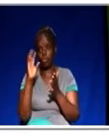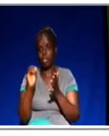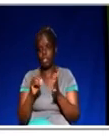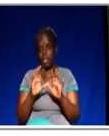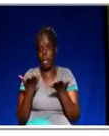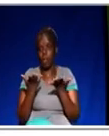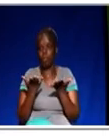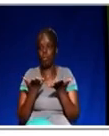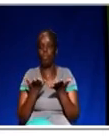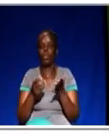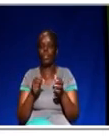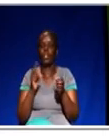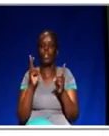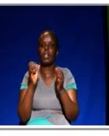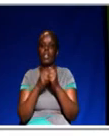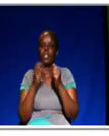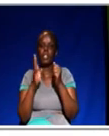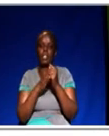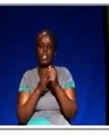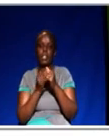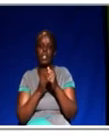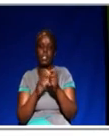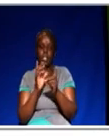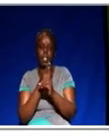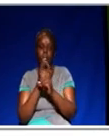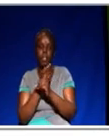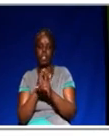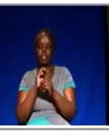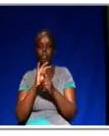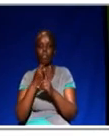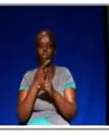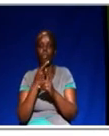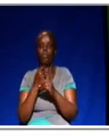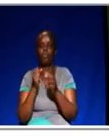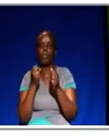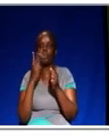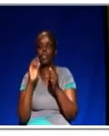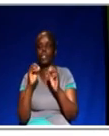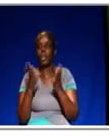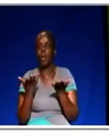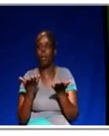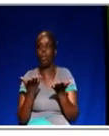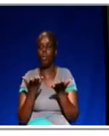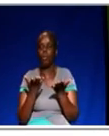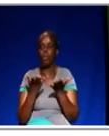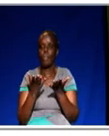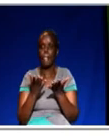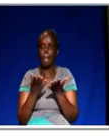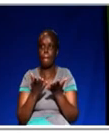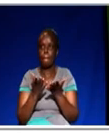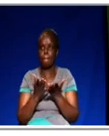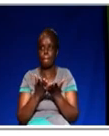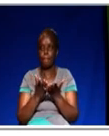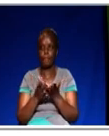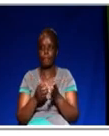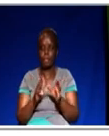does 18 vary from 20? How does 24 vary from the mean, which is 20?